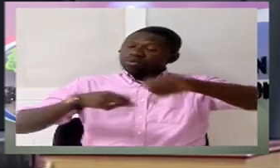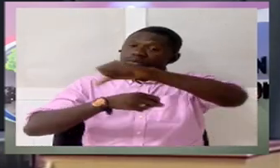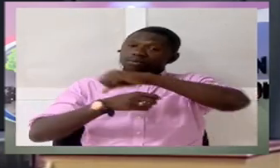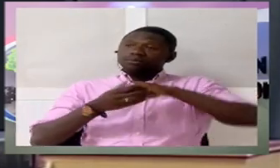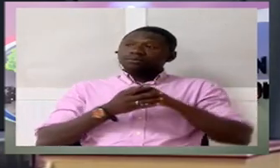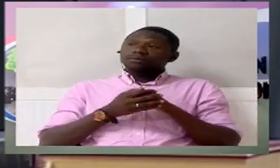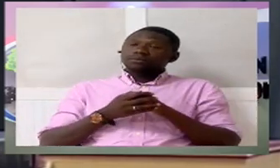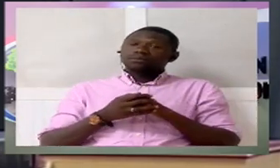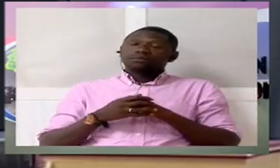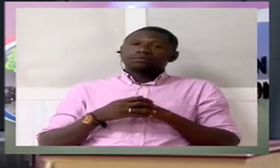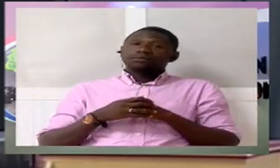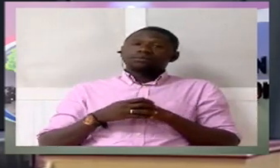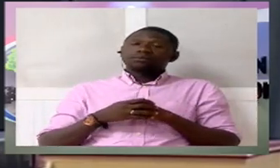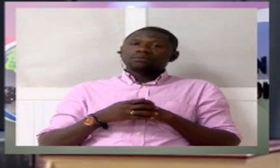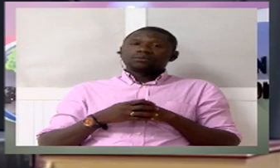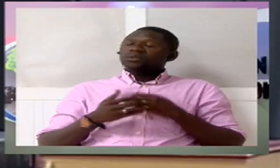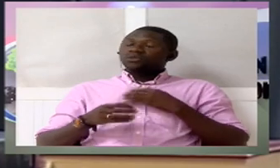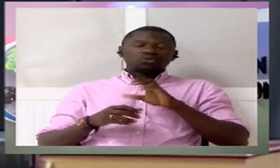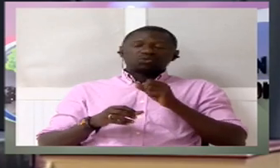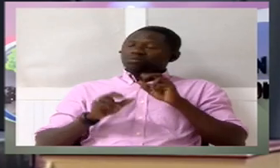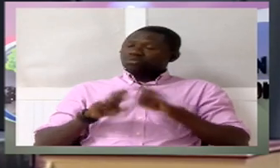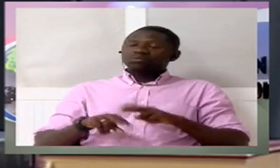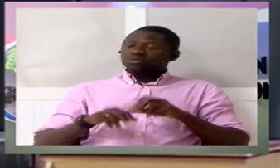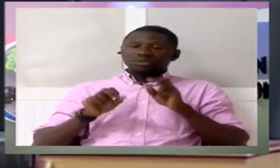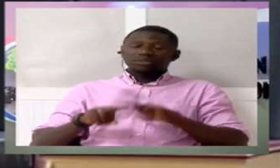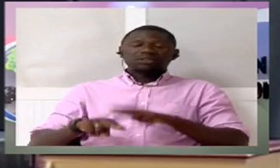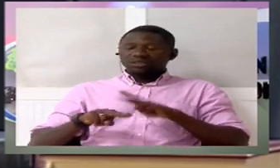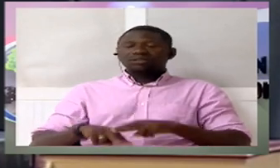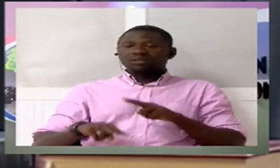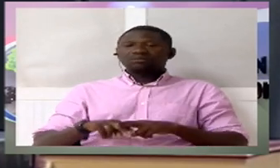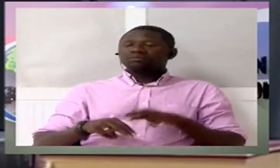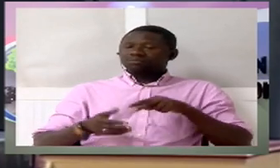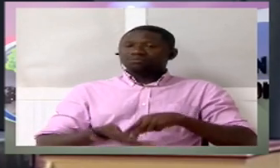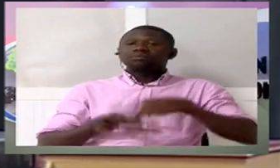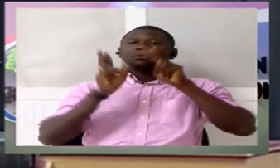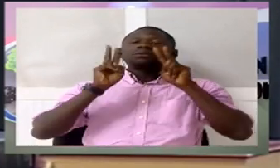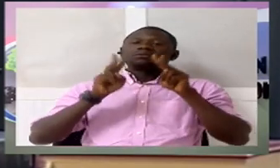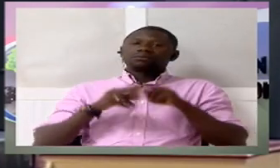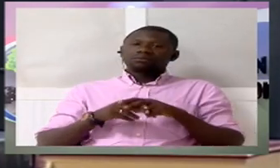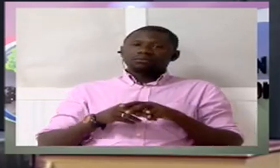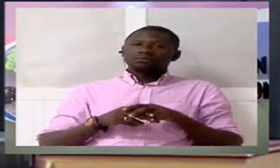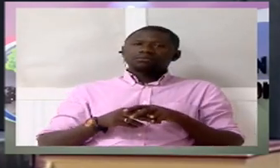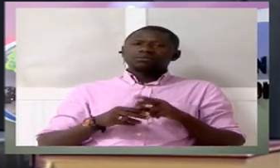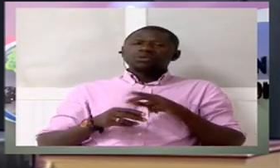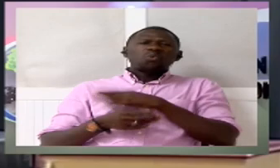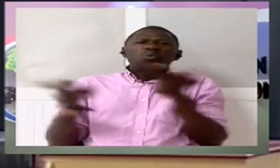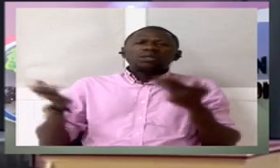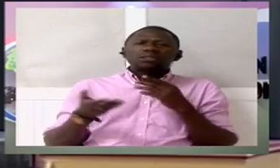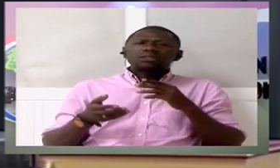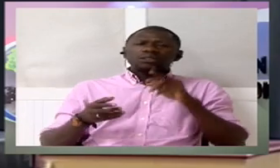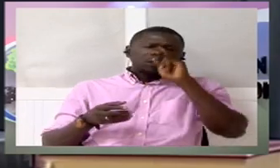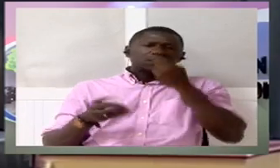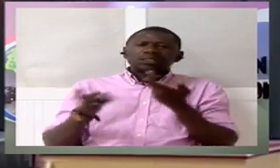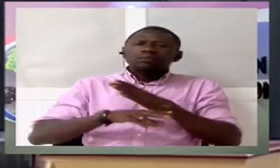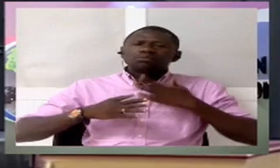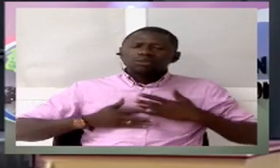move me. I cannot remain sitting down. I got up. Ko dead body le? I asked them, where is the dead body?